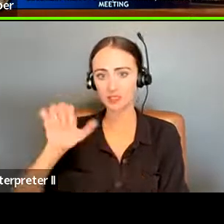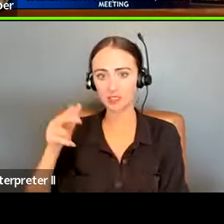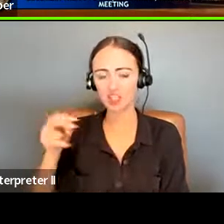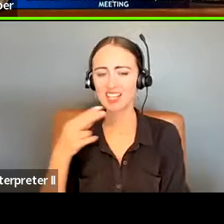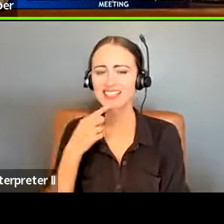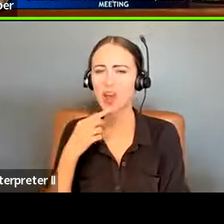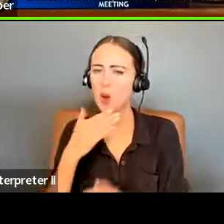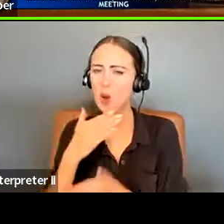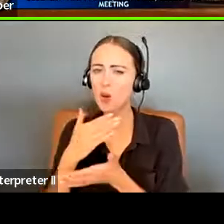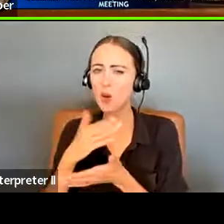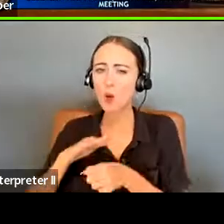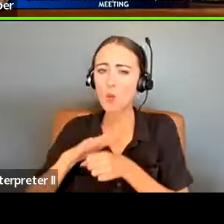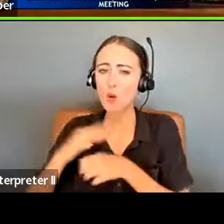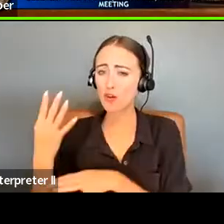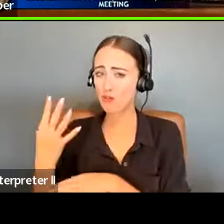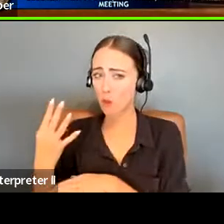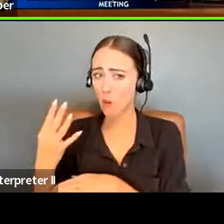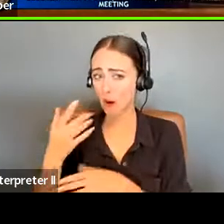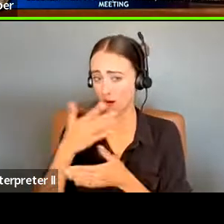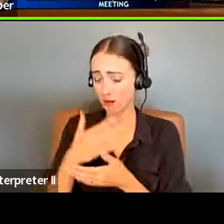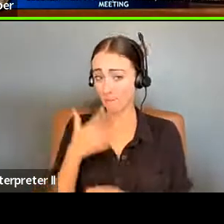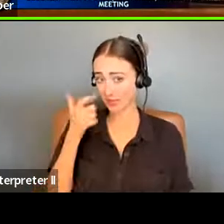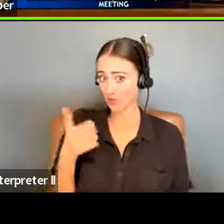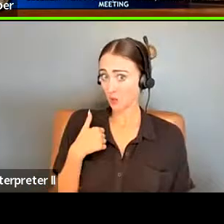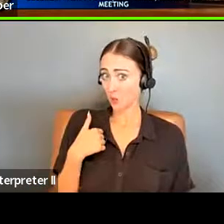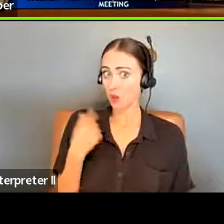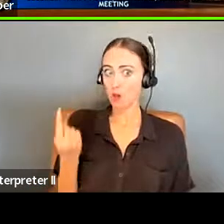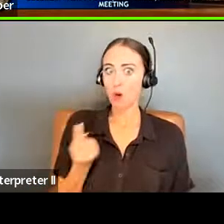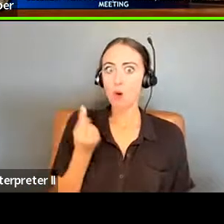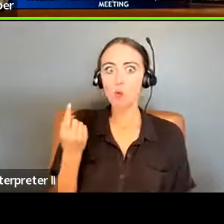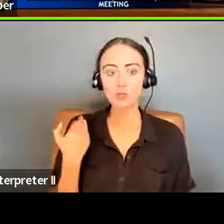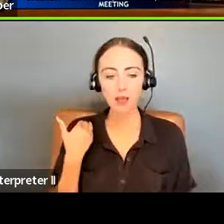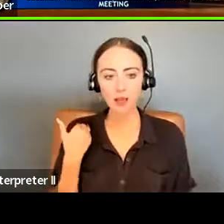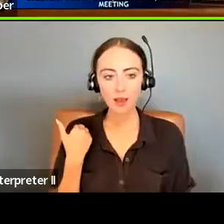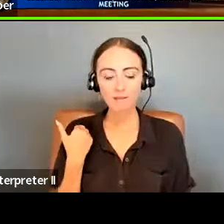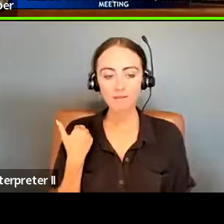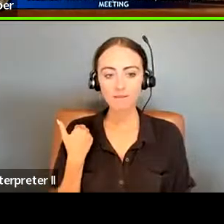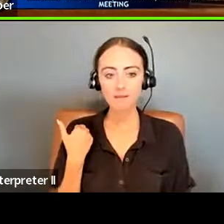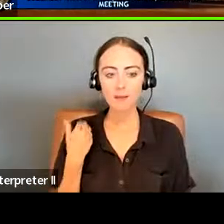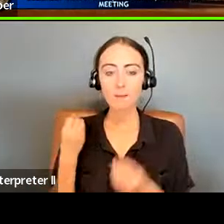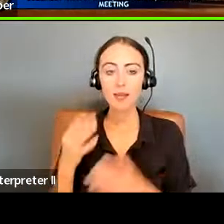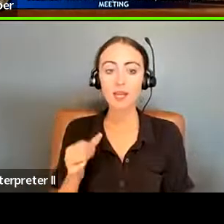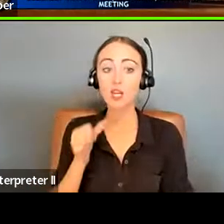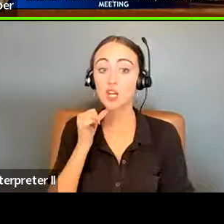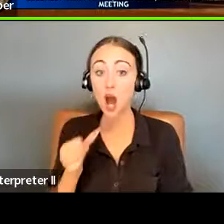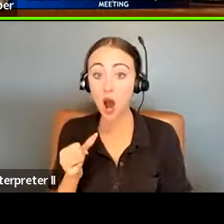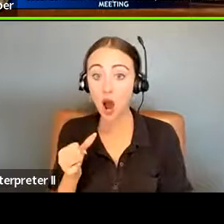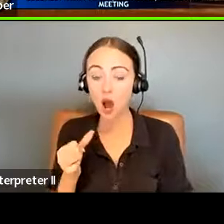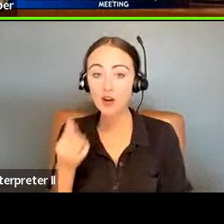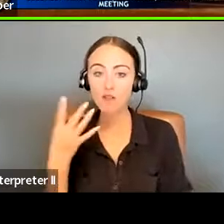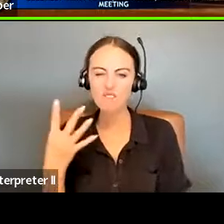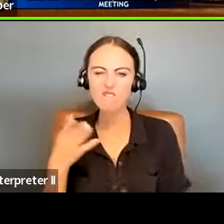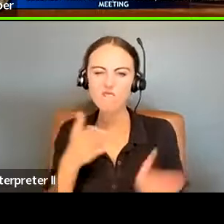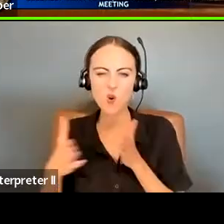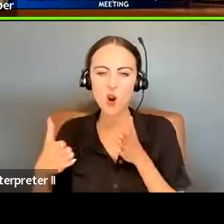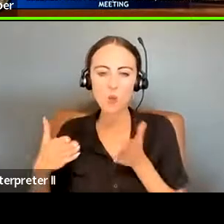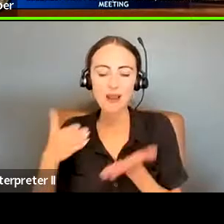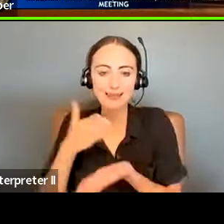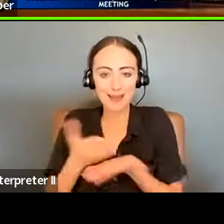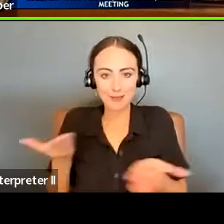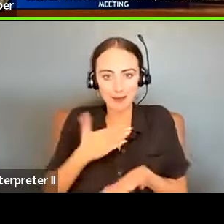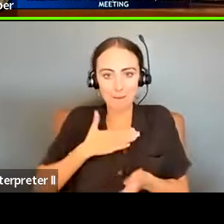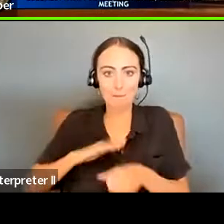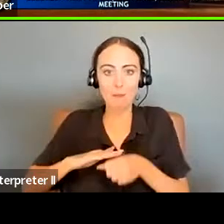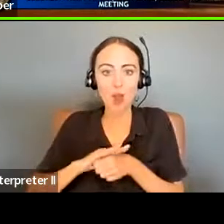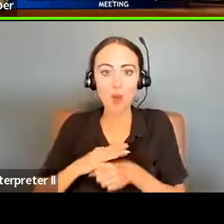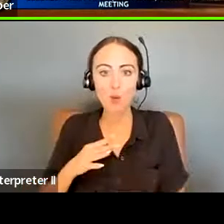4 part, and I wanted to speak on that because we always have a number of non-four-way stops in our ward, particularly where